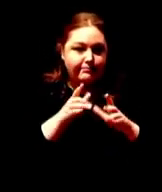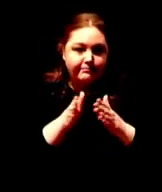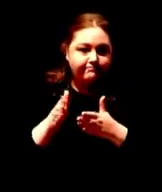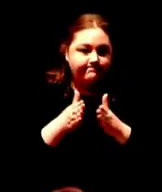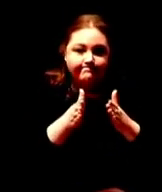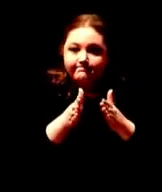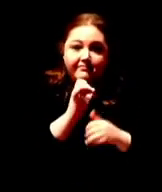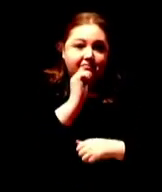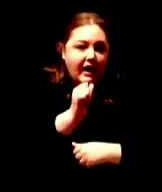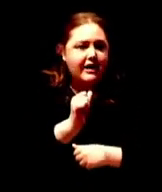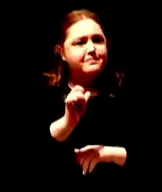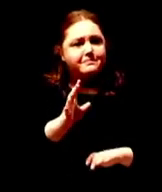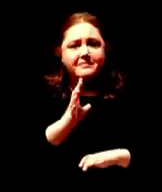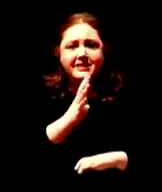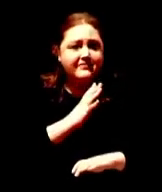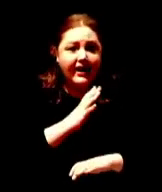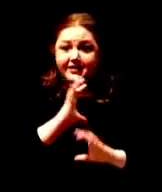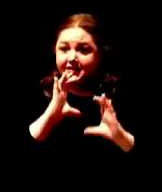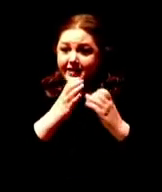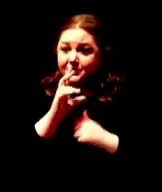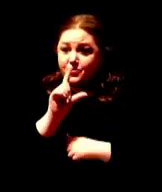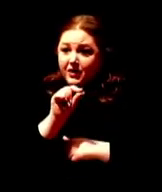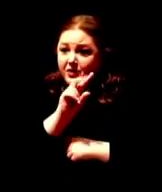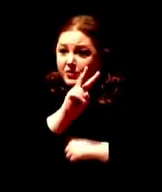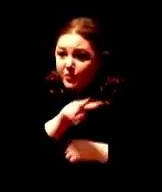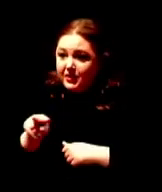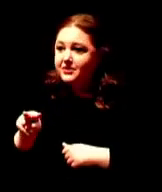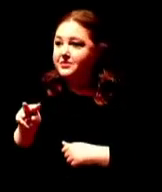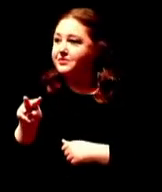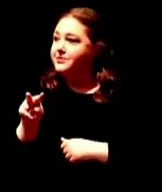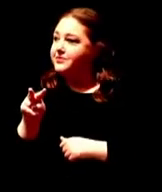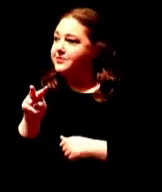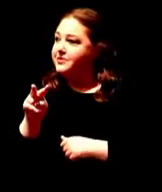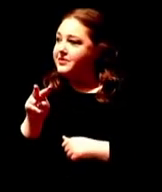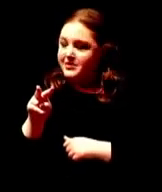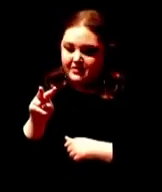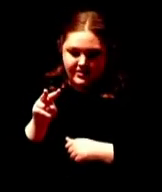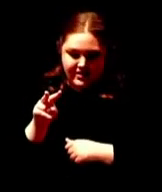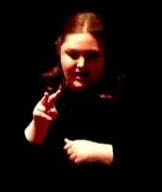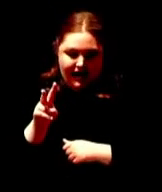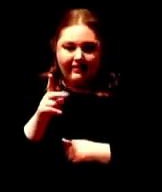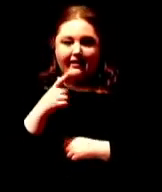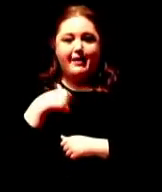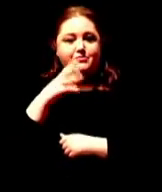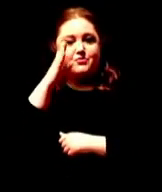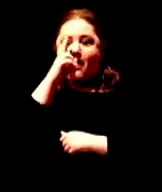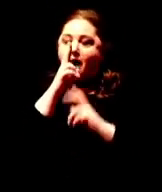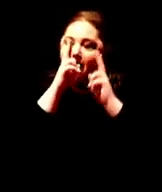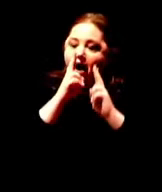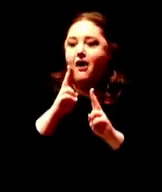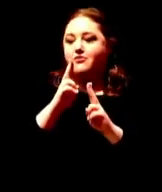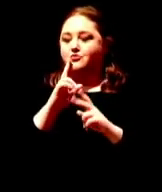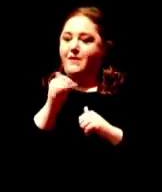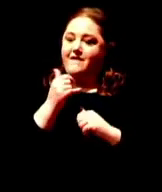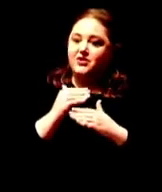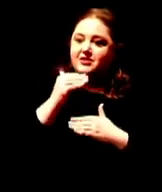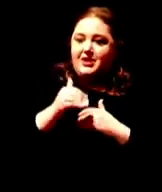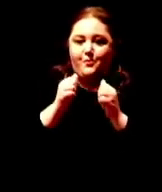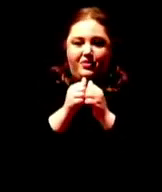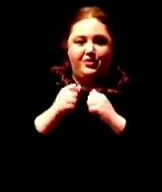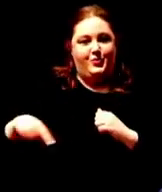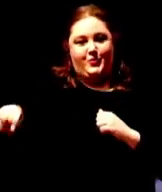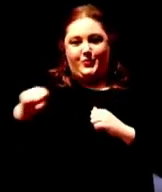okay, because class of 2022, I don't think I could be more honored to take my first step alongside